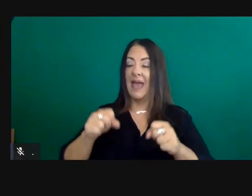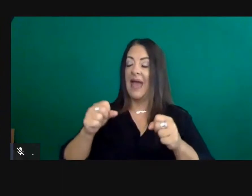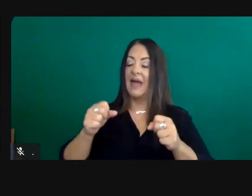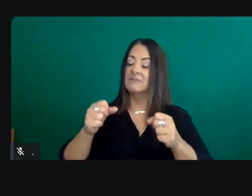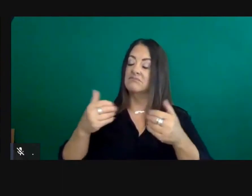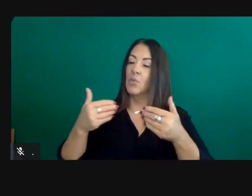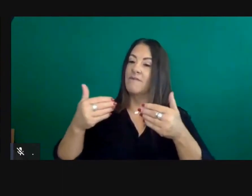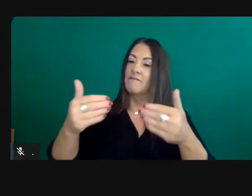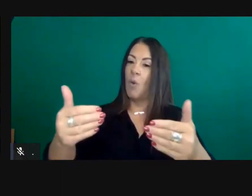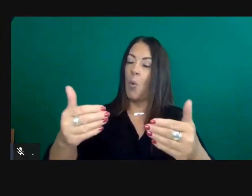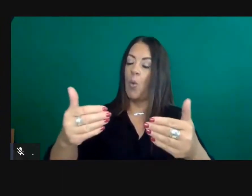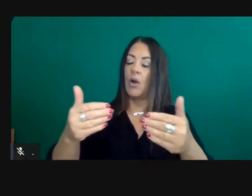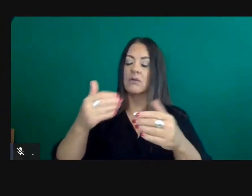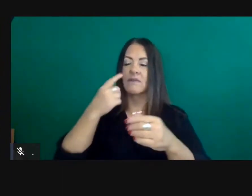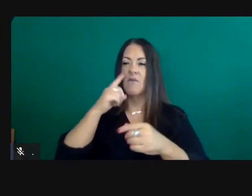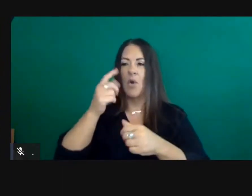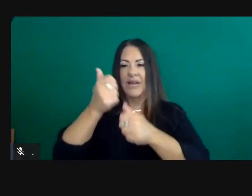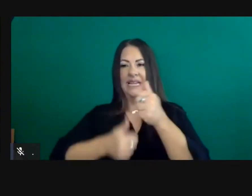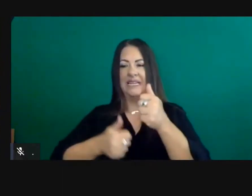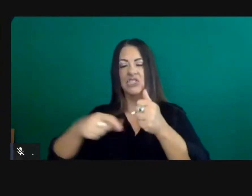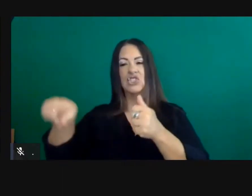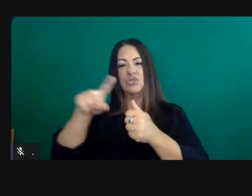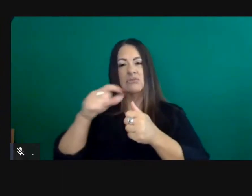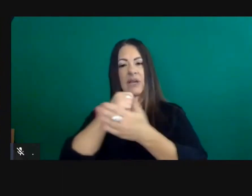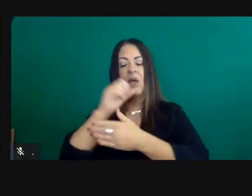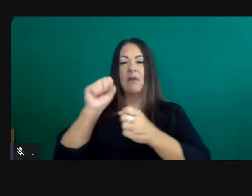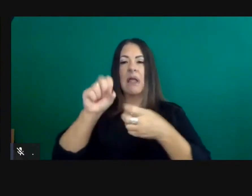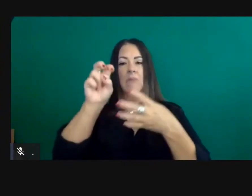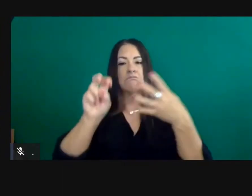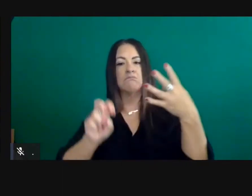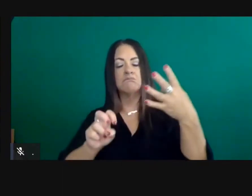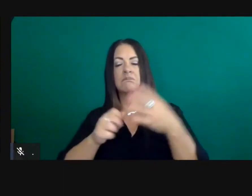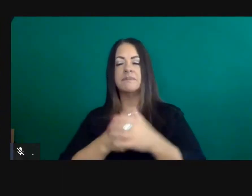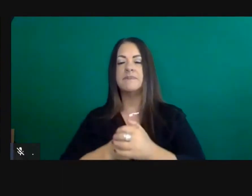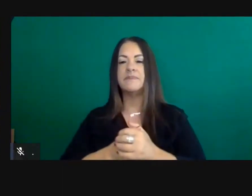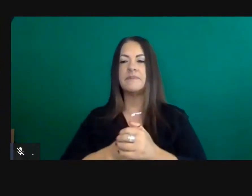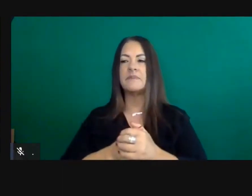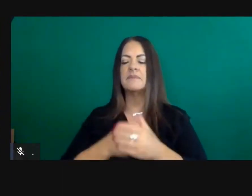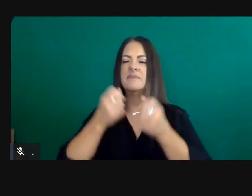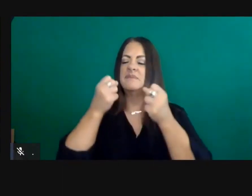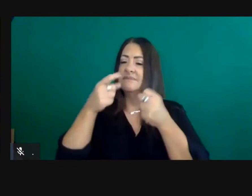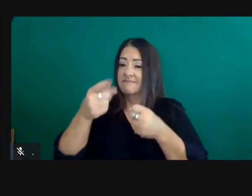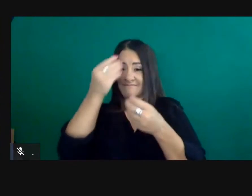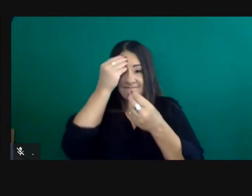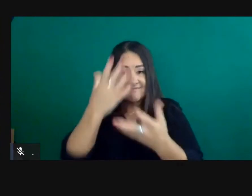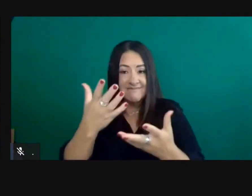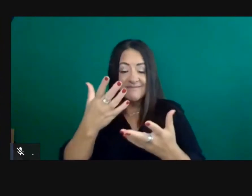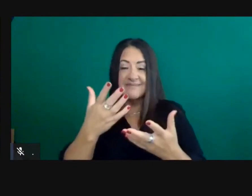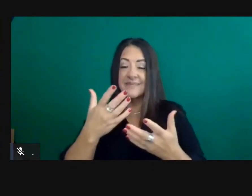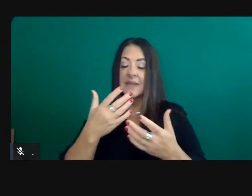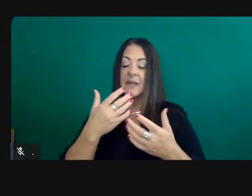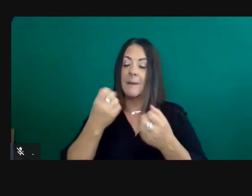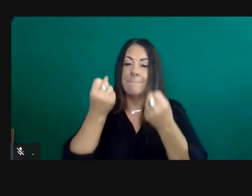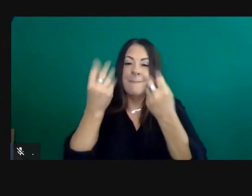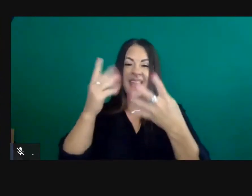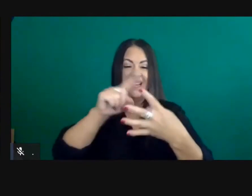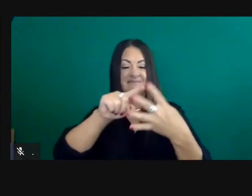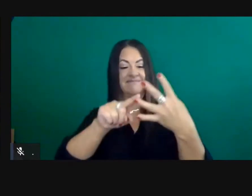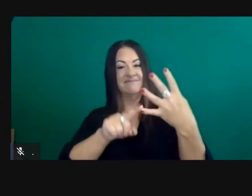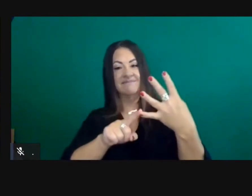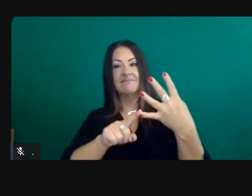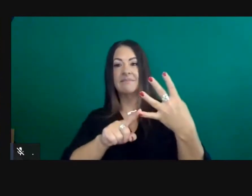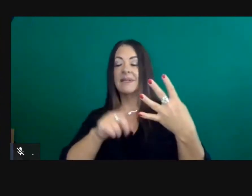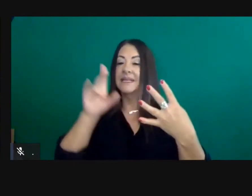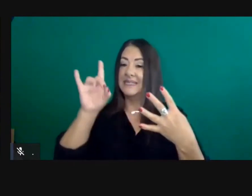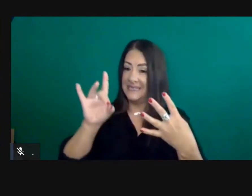many different counties and across each tier. I'll just highlight that we had counties move from all of the different tiers into